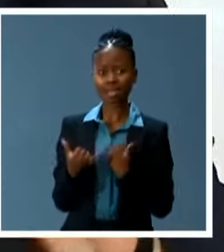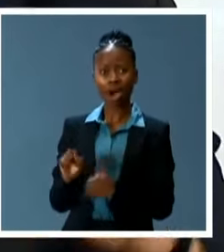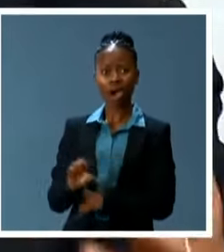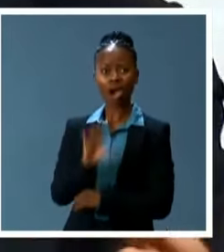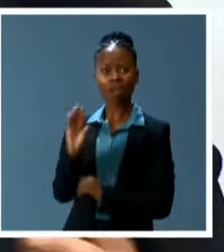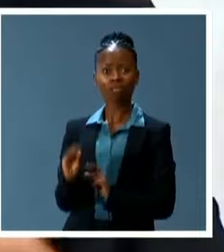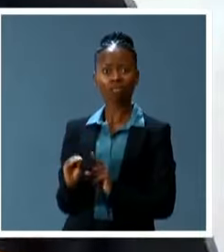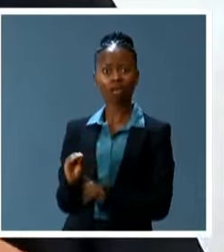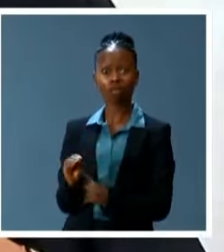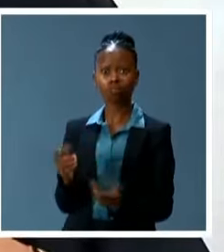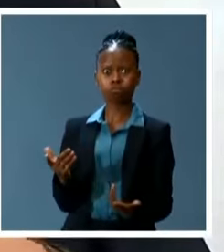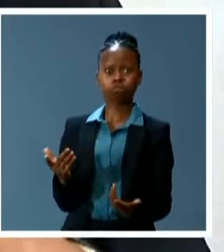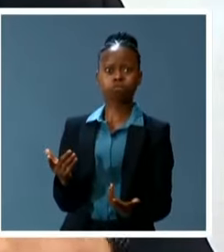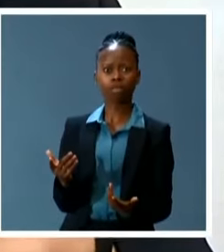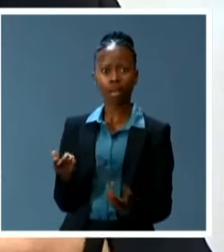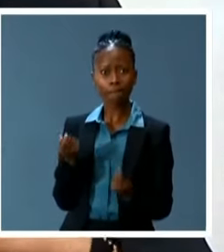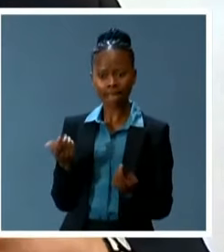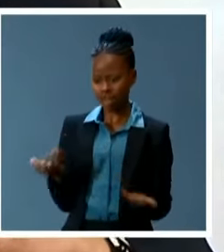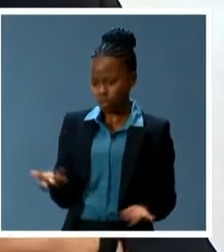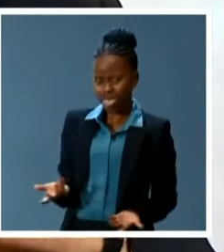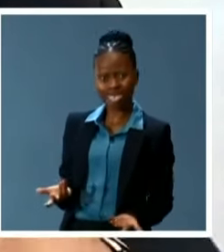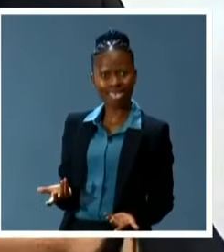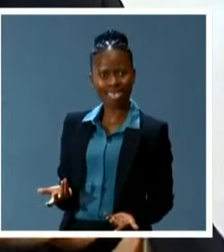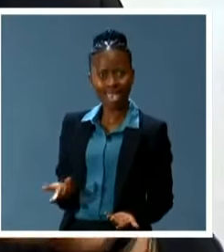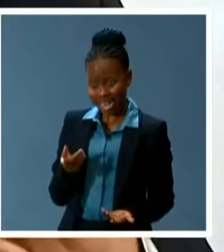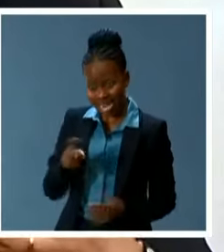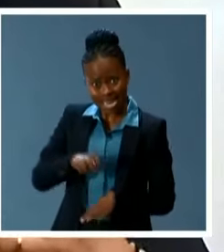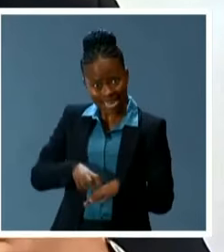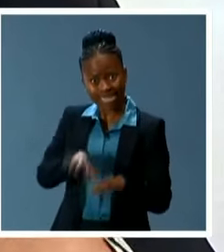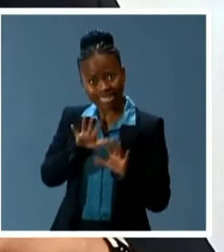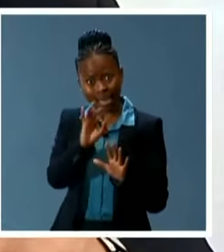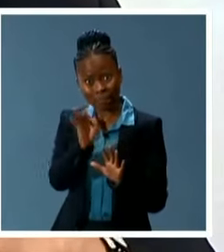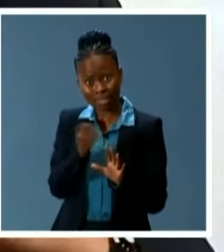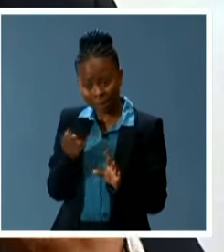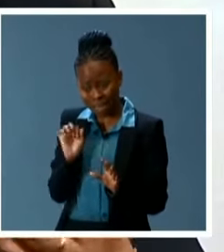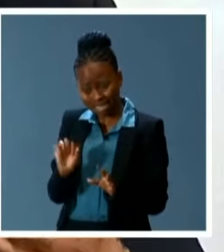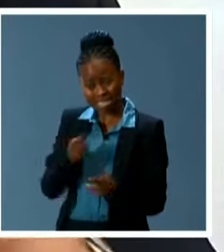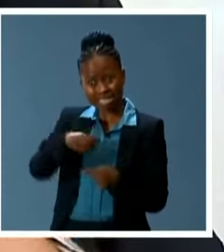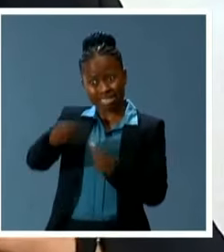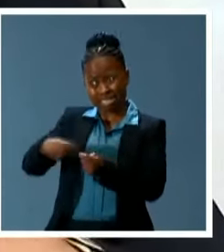the African economy, would need a transfer of